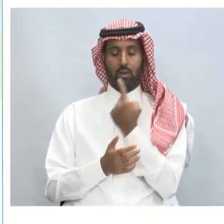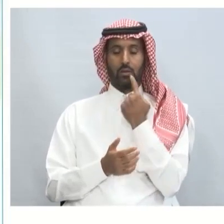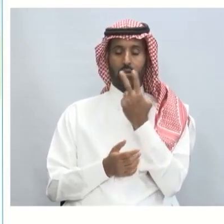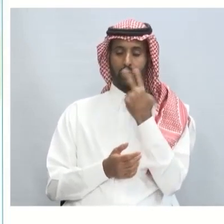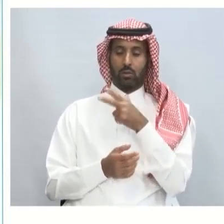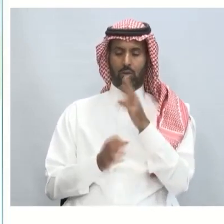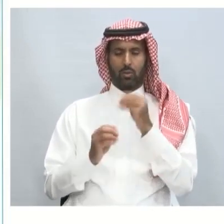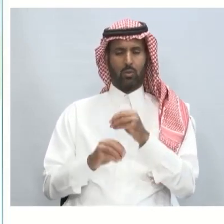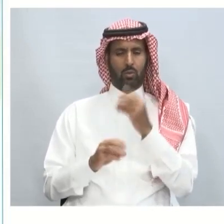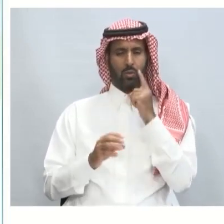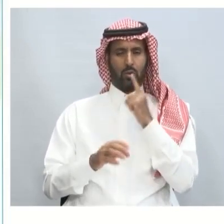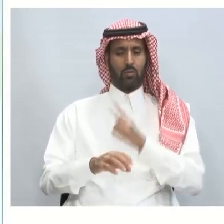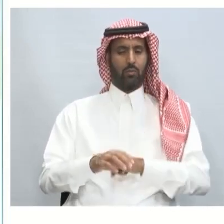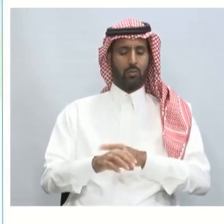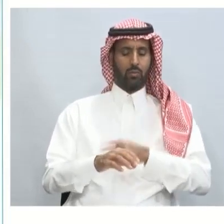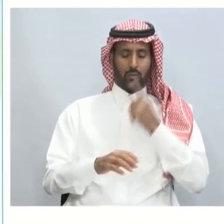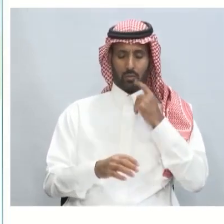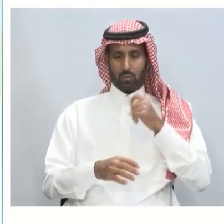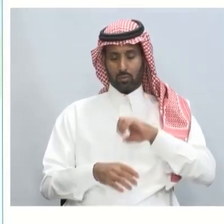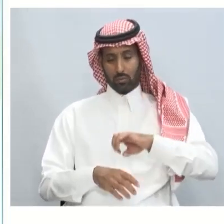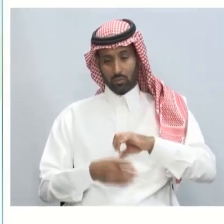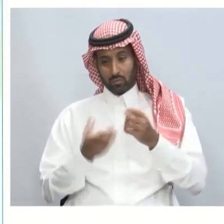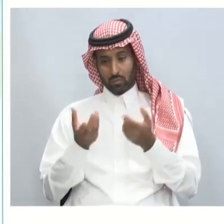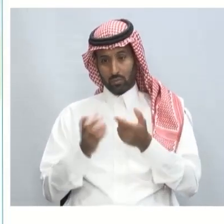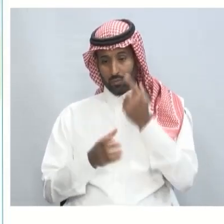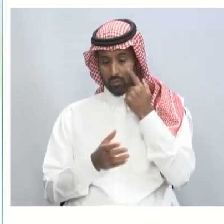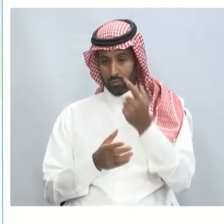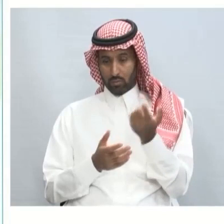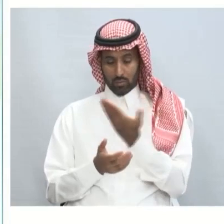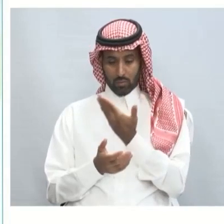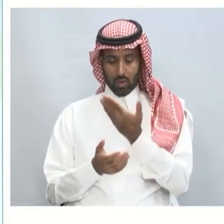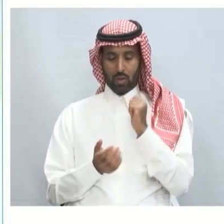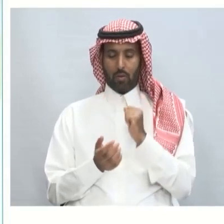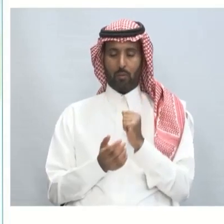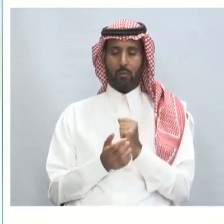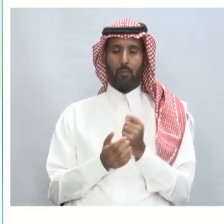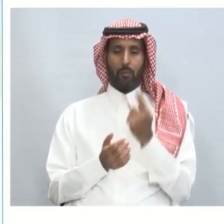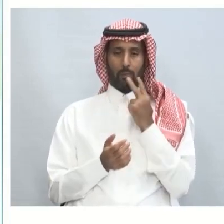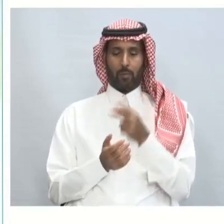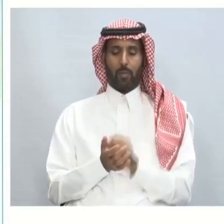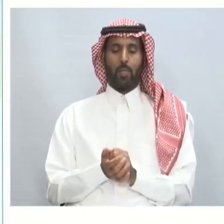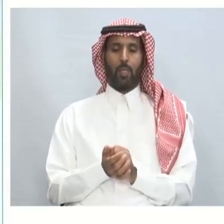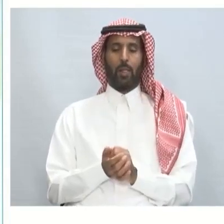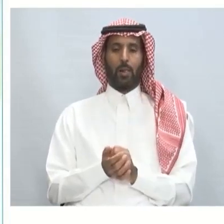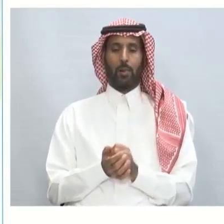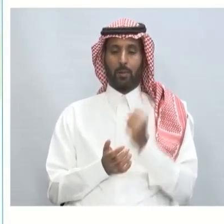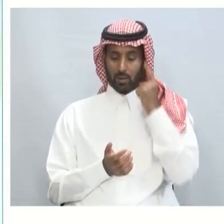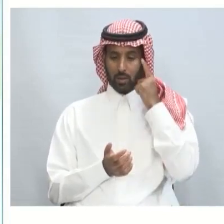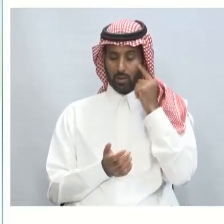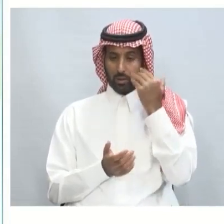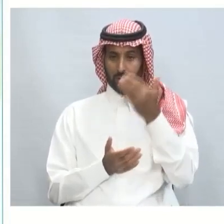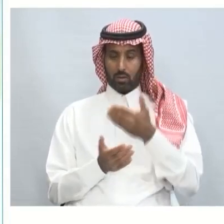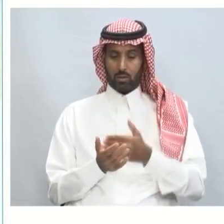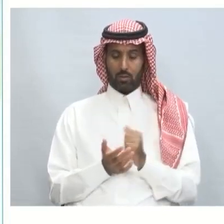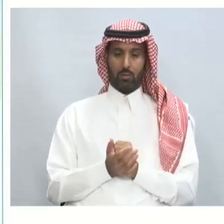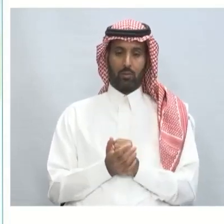often spend a lot of time in the lab. So he spent a lot of time in the lab. That means that he is a scientist and